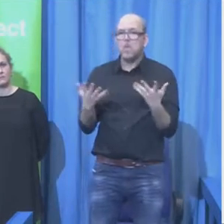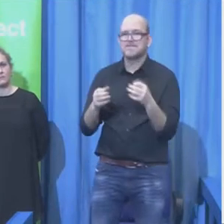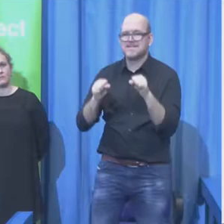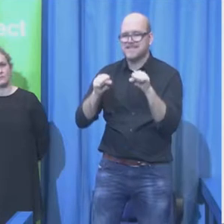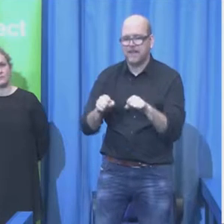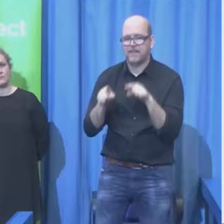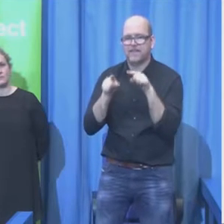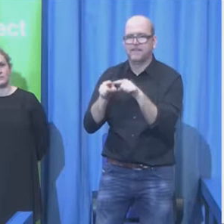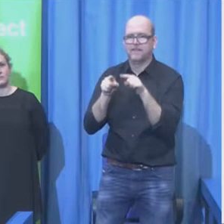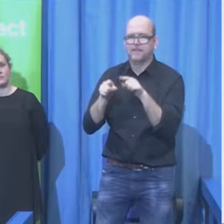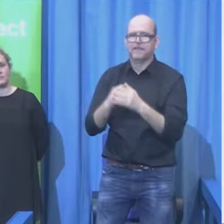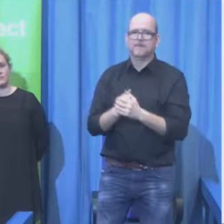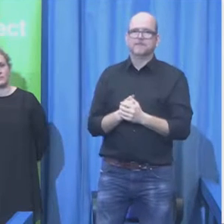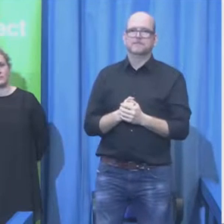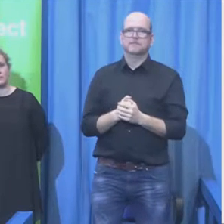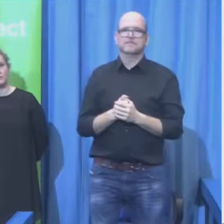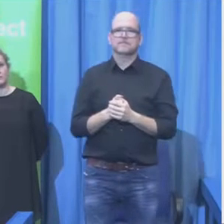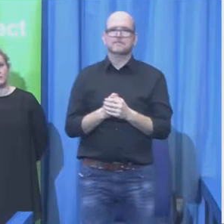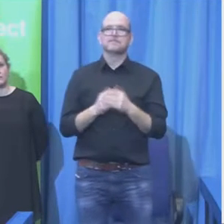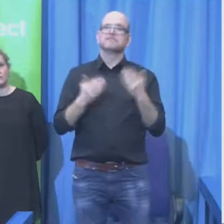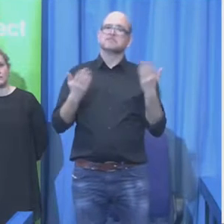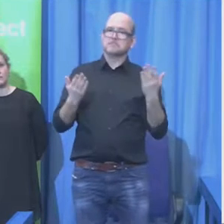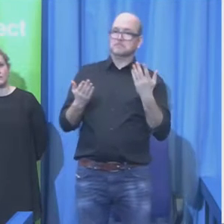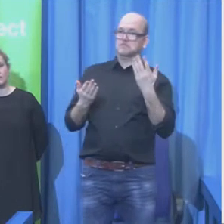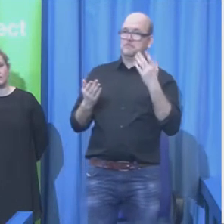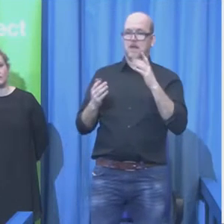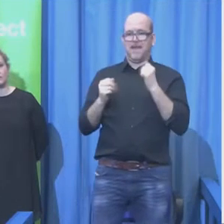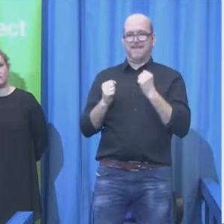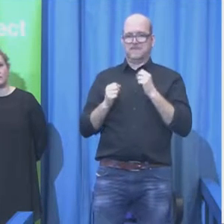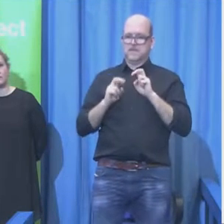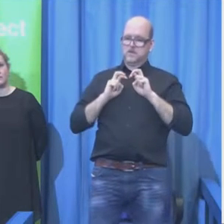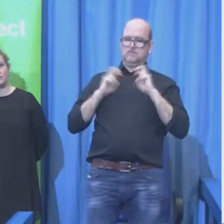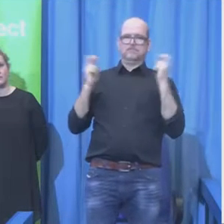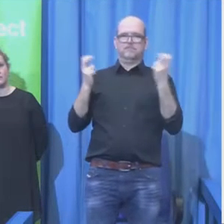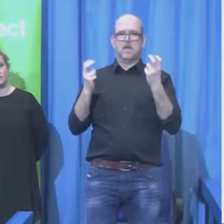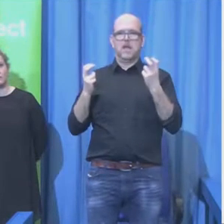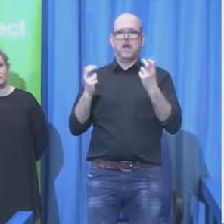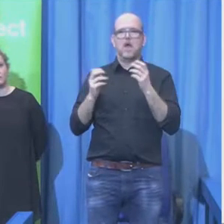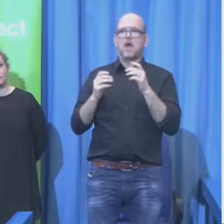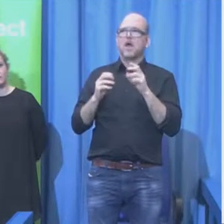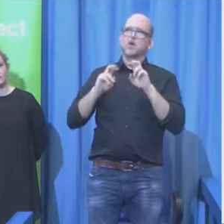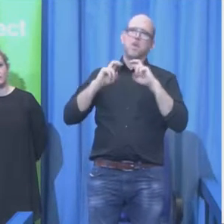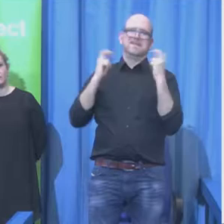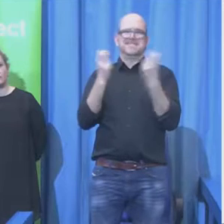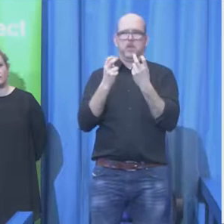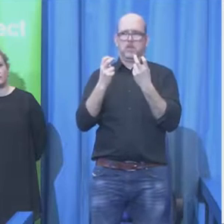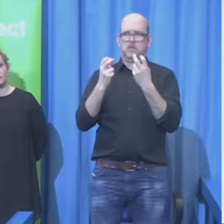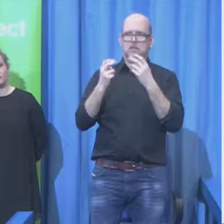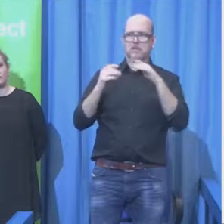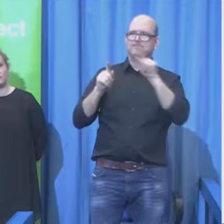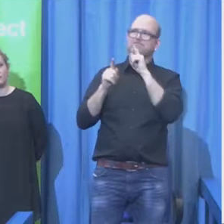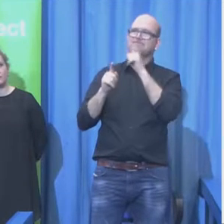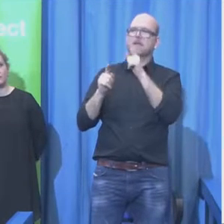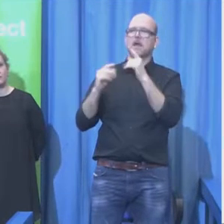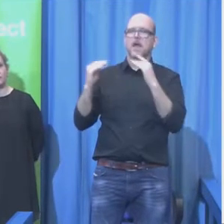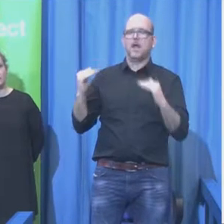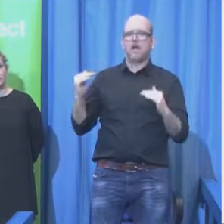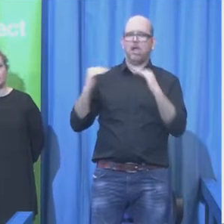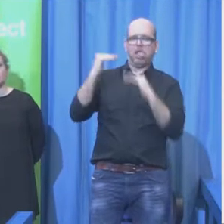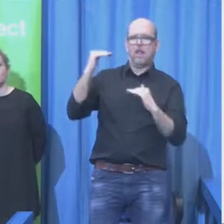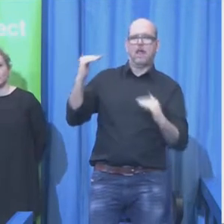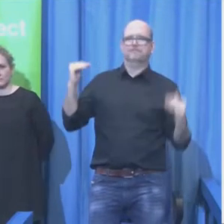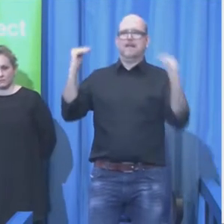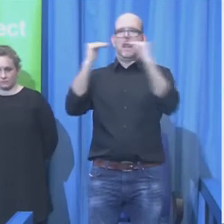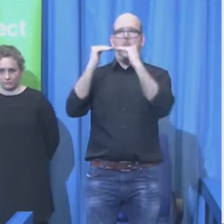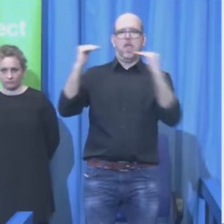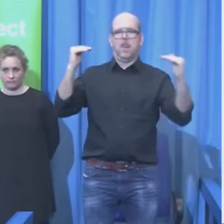committee that will be again be will come about as a consequence of the law, and this equal opportunity committee, which